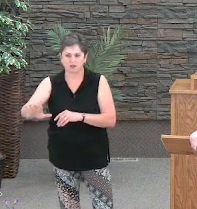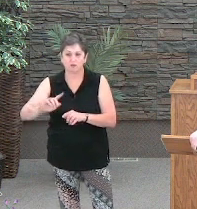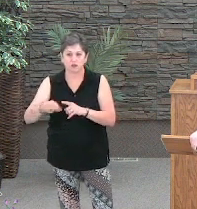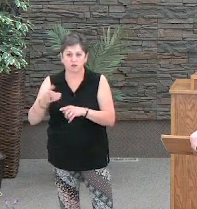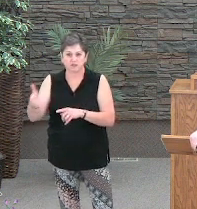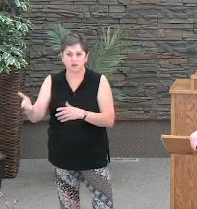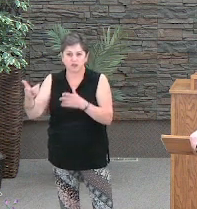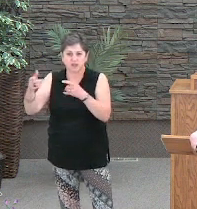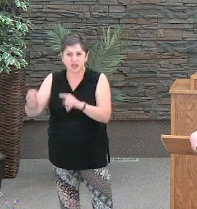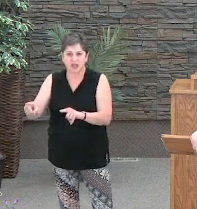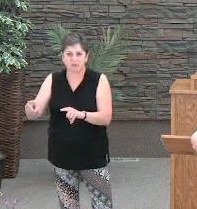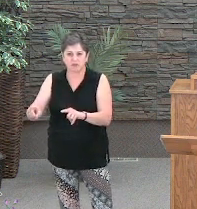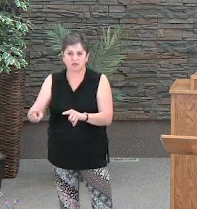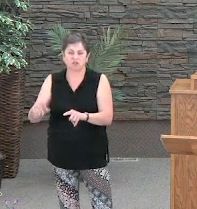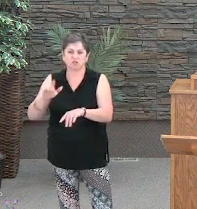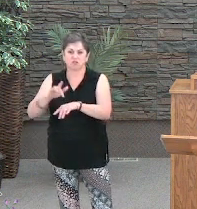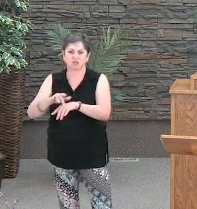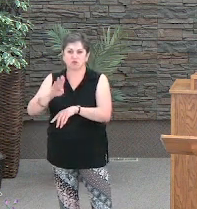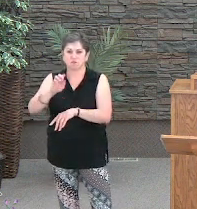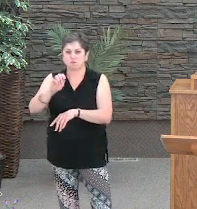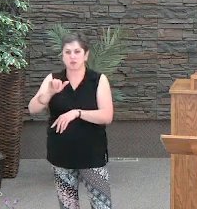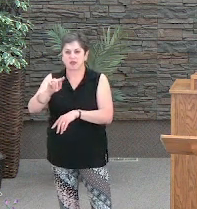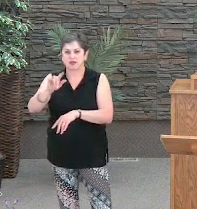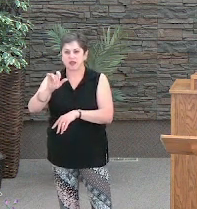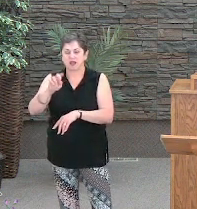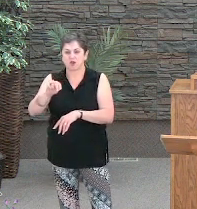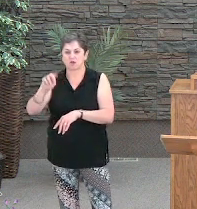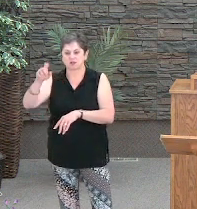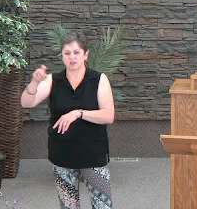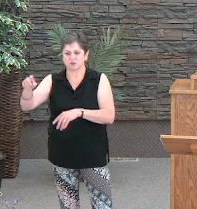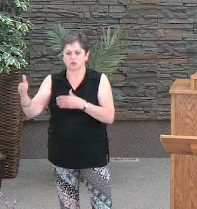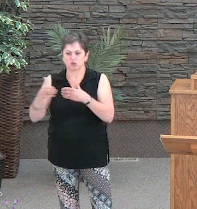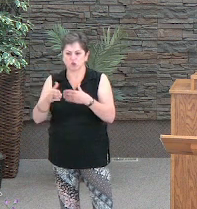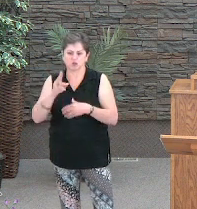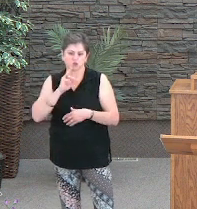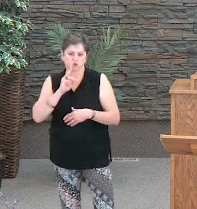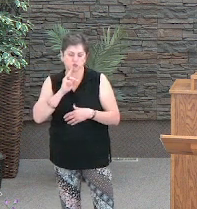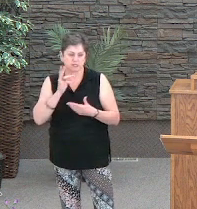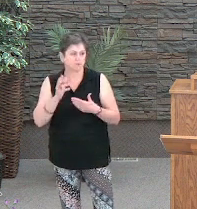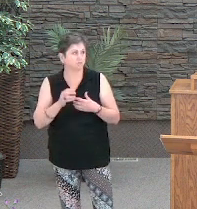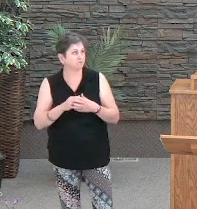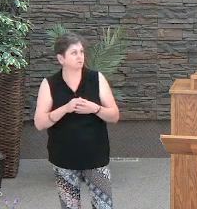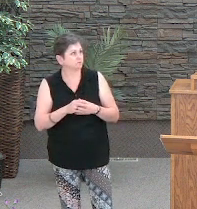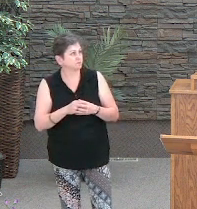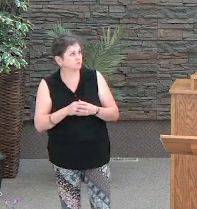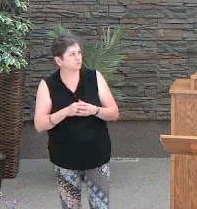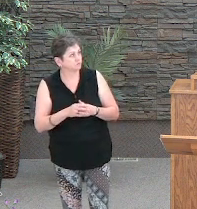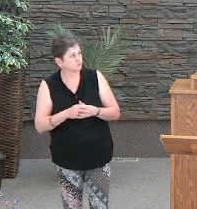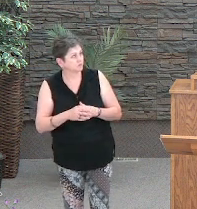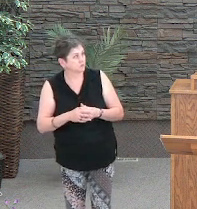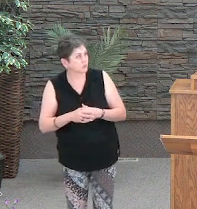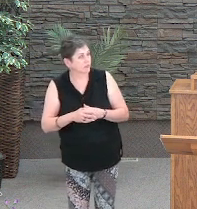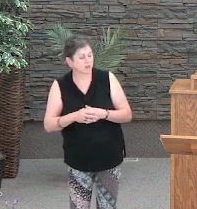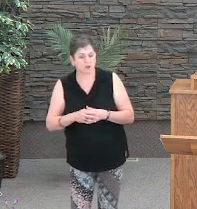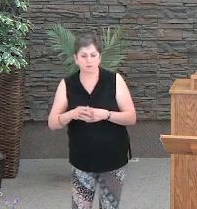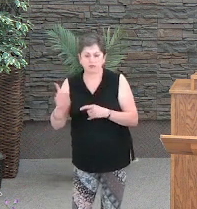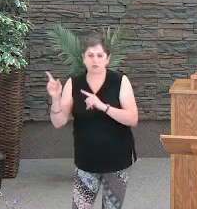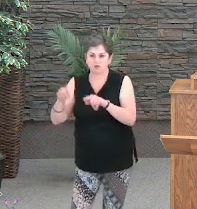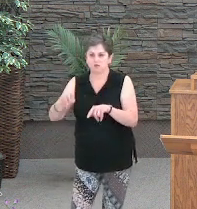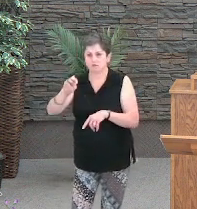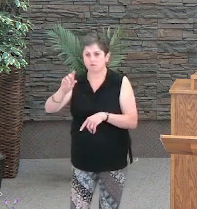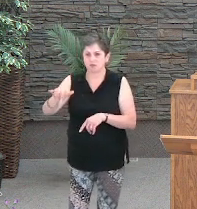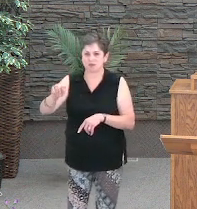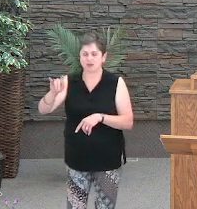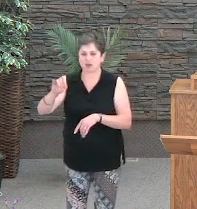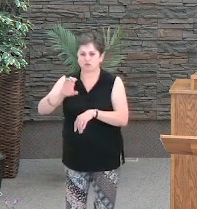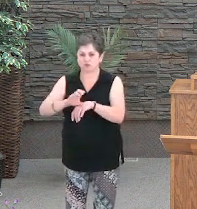there, he just happened to come to Baytown, Texas, which is really close to Houston, if you know your Texas geography, which I didn't. But he comes to the